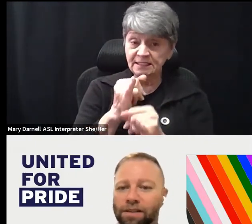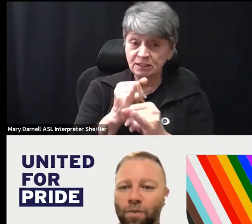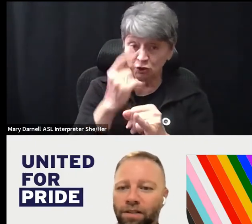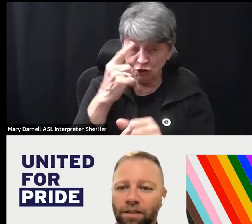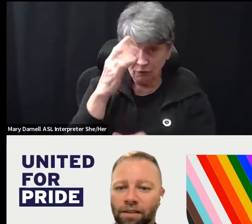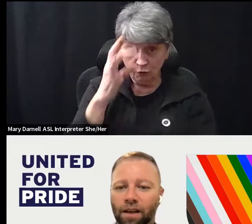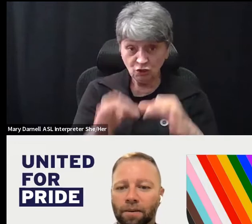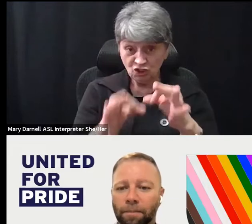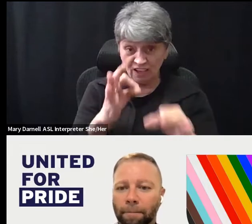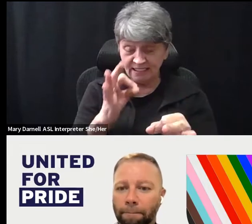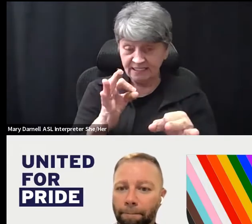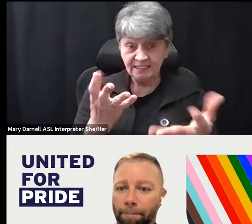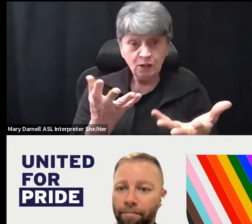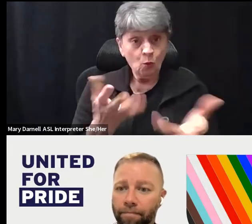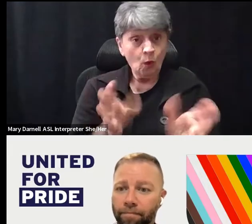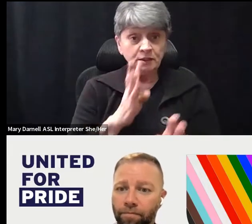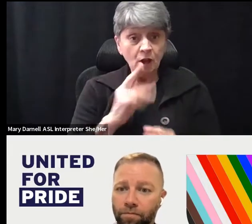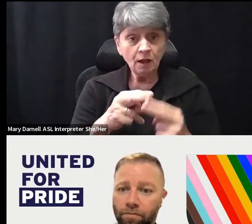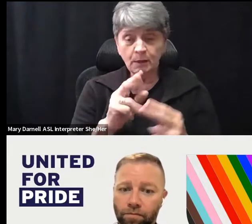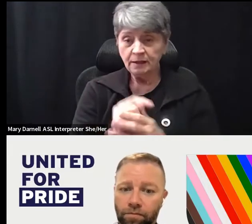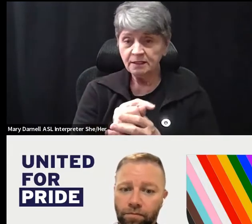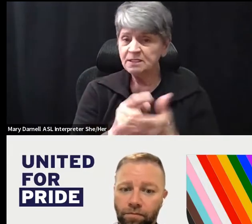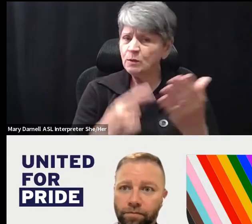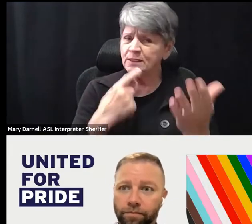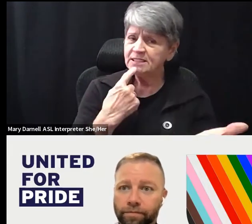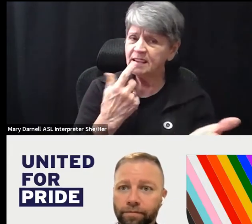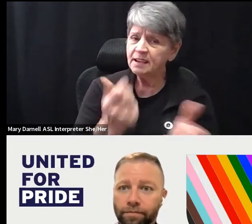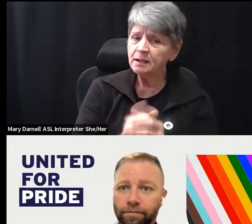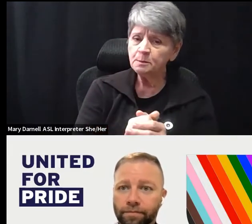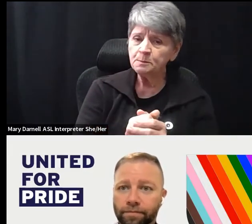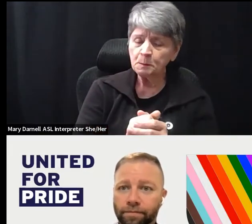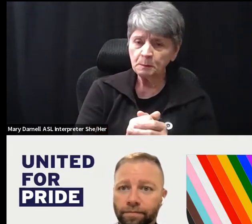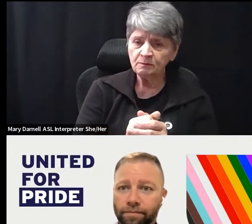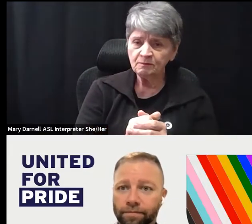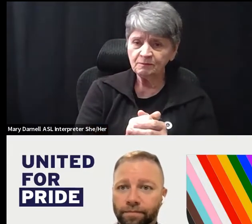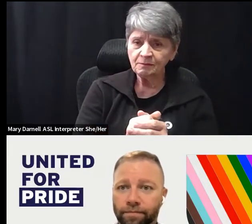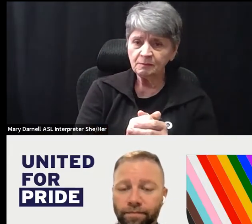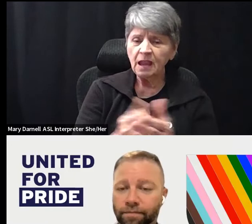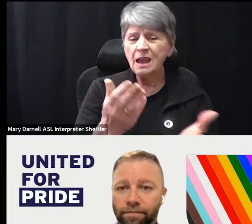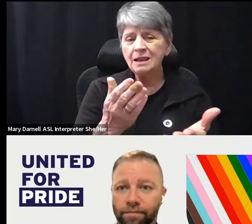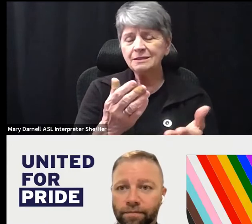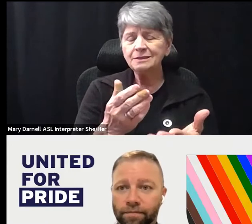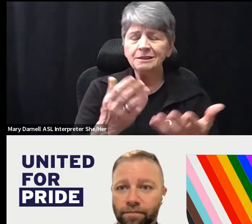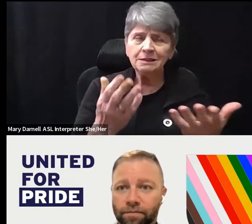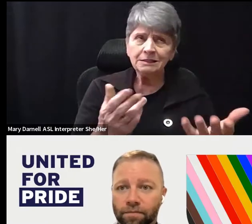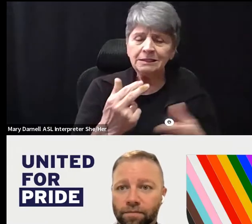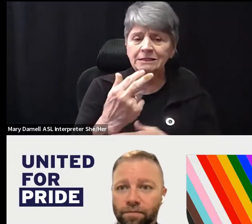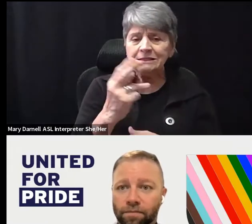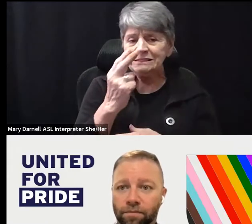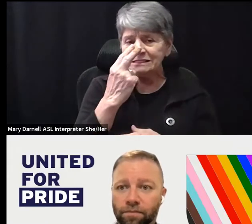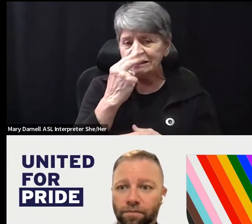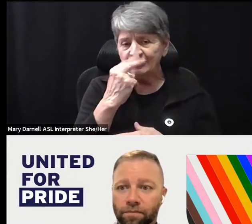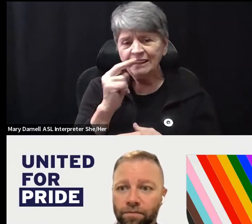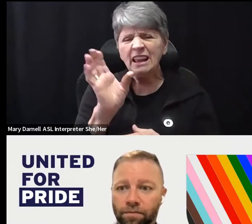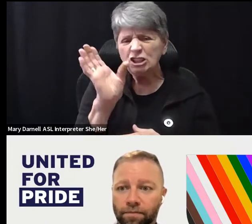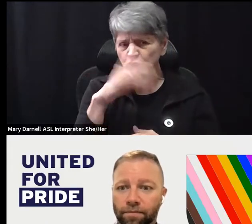addressed this and what did they say? You know, it's maybe not haha funny, but it's funny how the decisions really echoed what